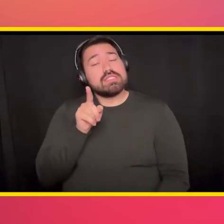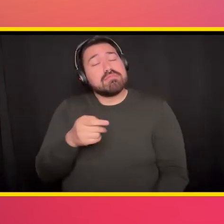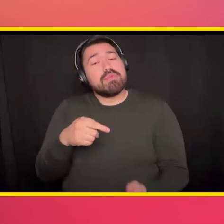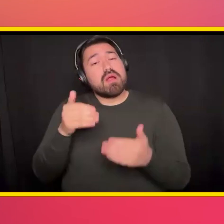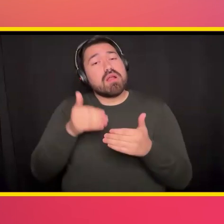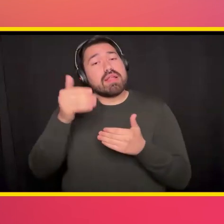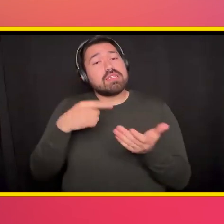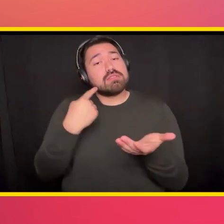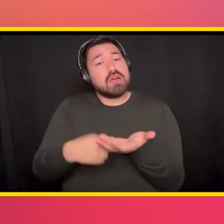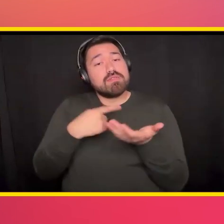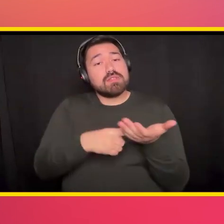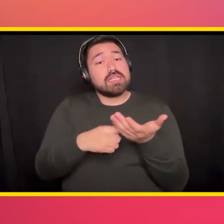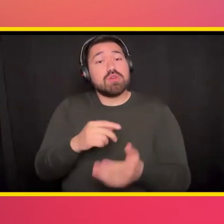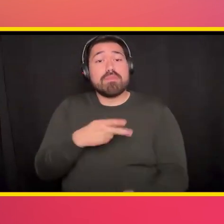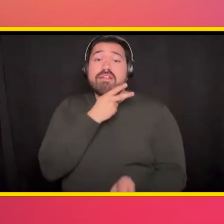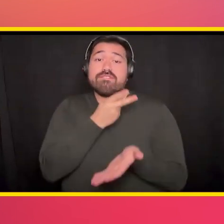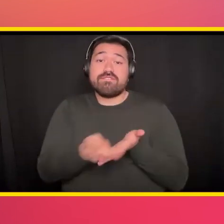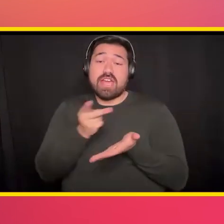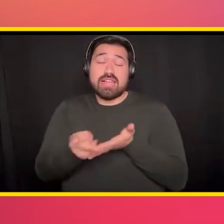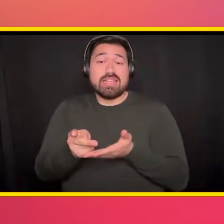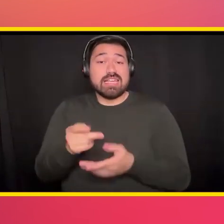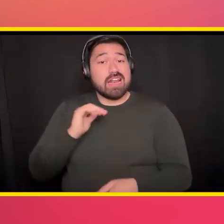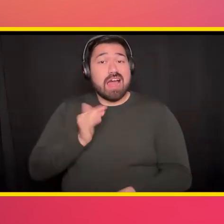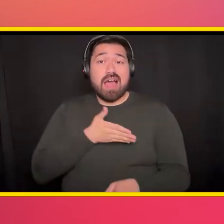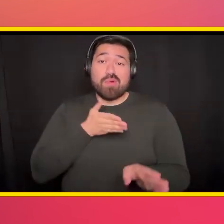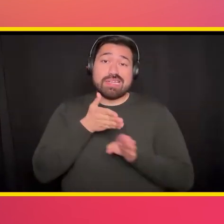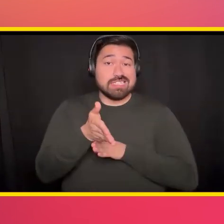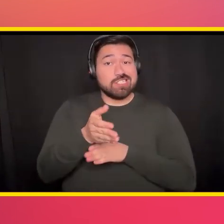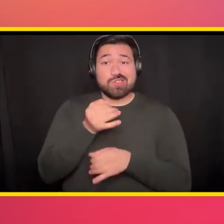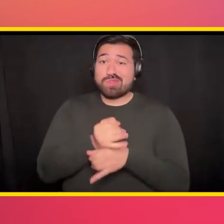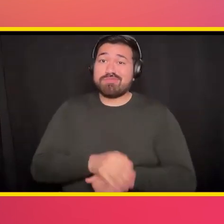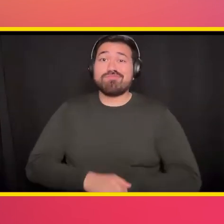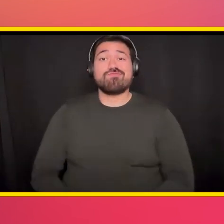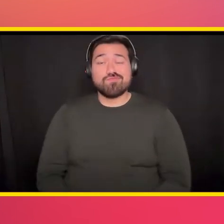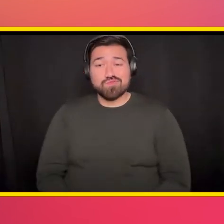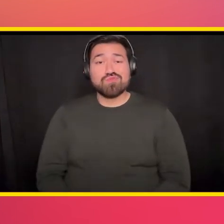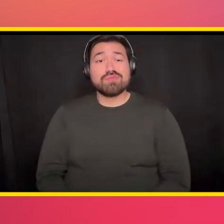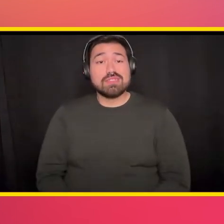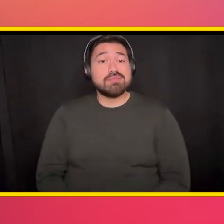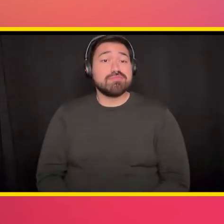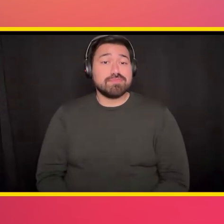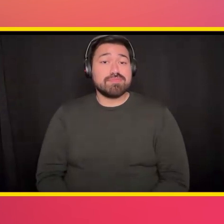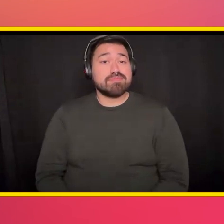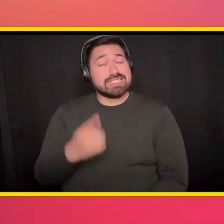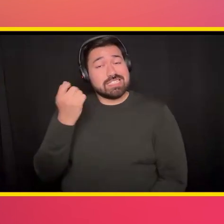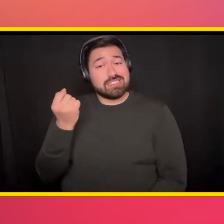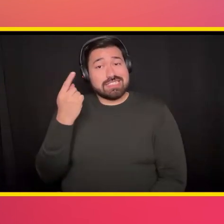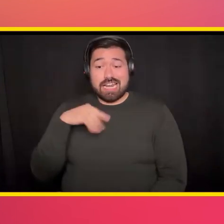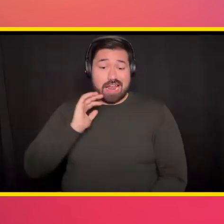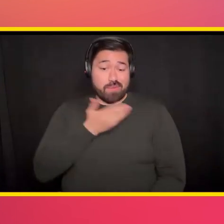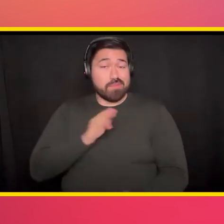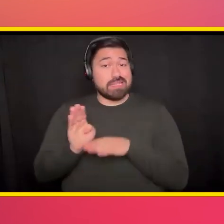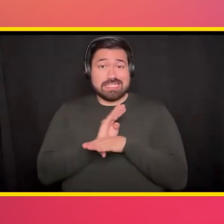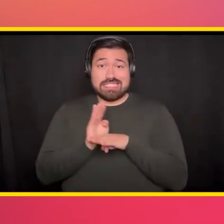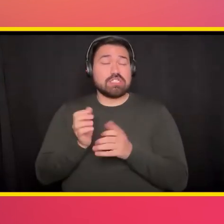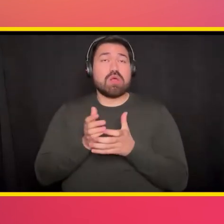industry. And I would be the first to get up on that soapbox and talk about that, because like any industry that is young, there is